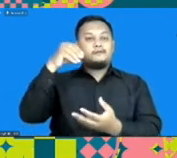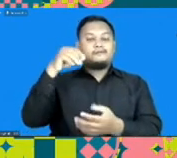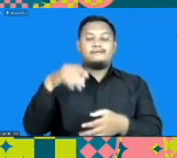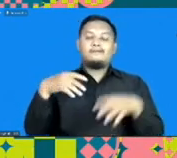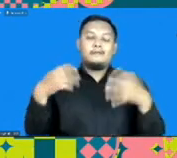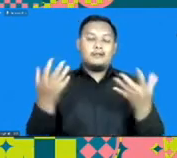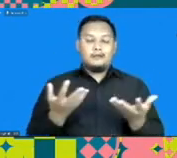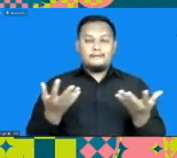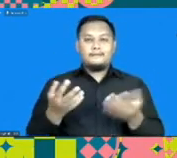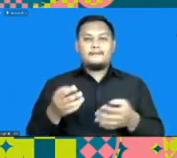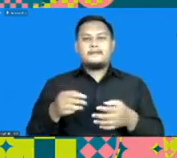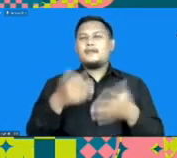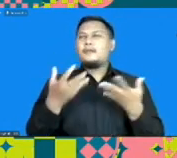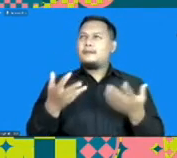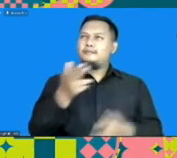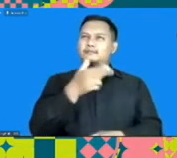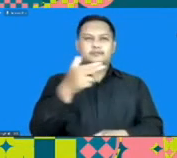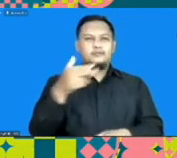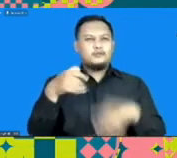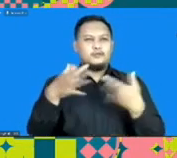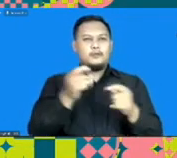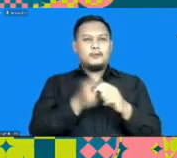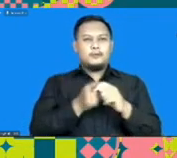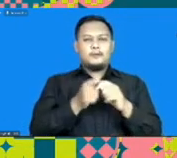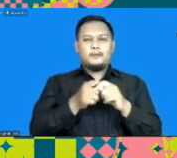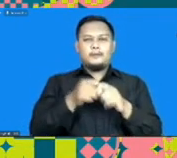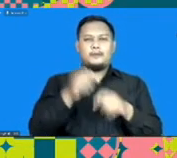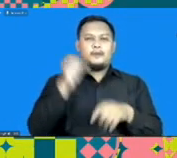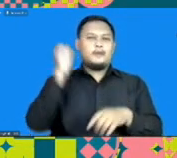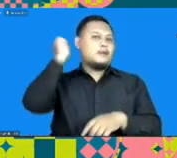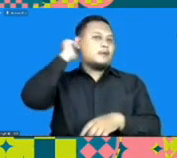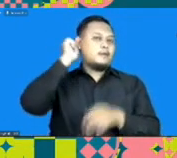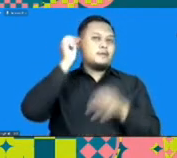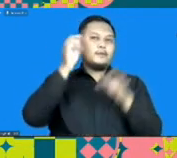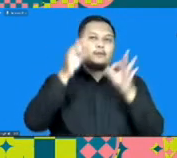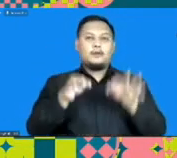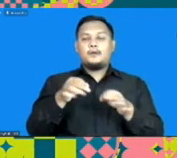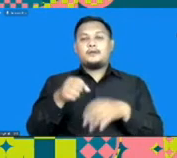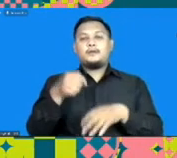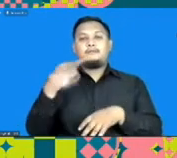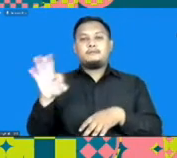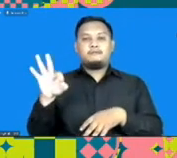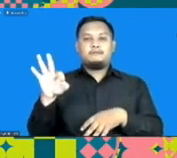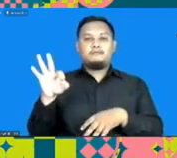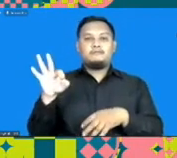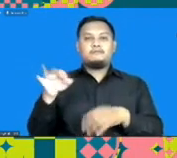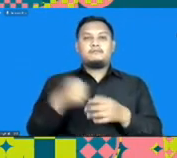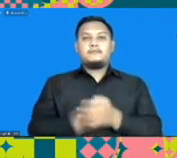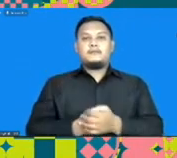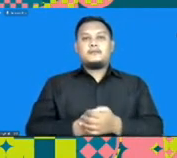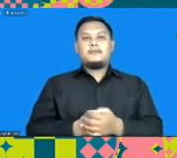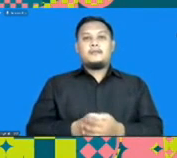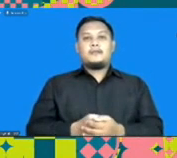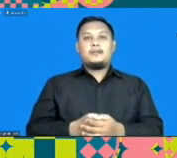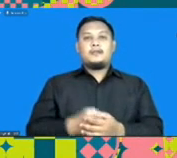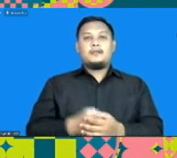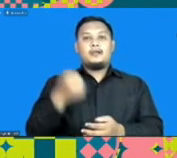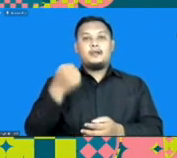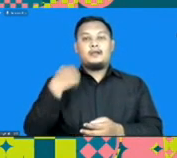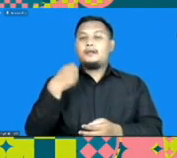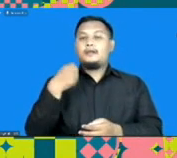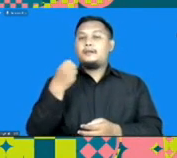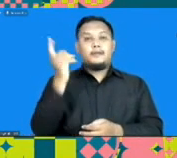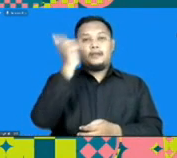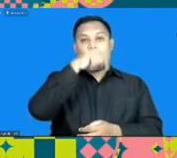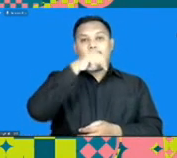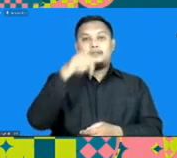the last few days that the world has, yeah, come to Bali, Indonesia, for the G20 and the V20, yeah, we've seen so many